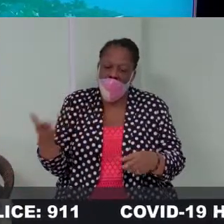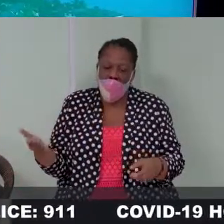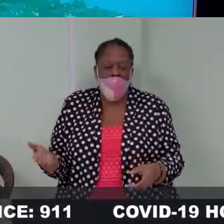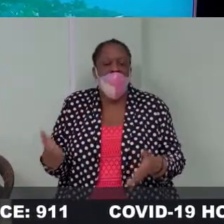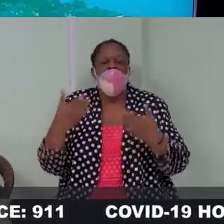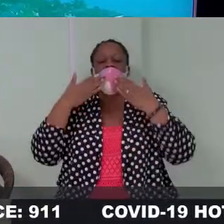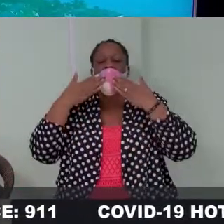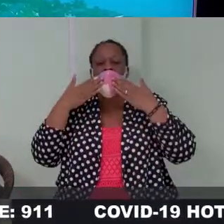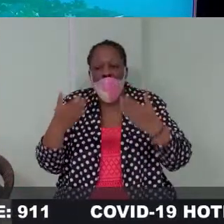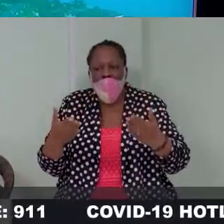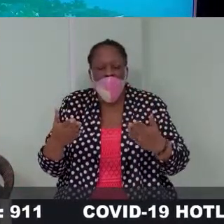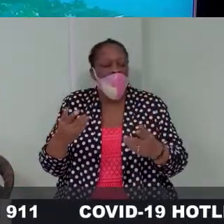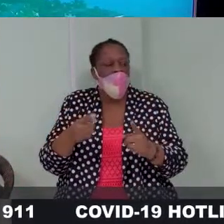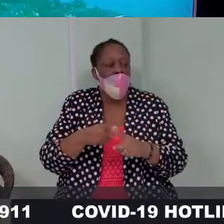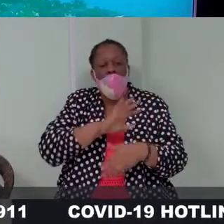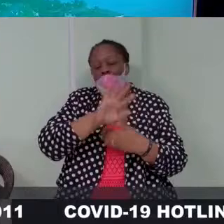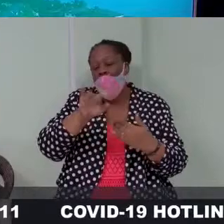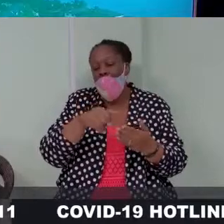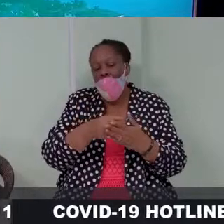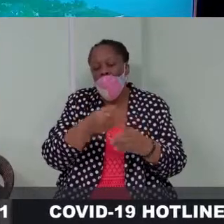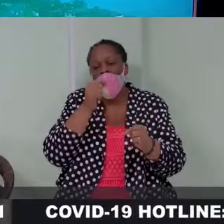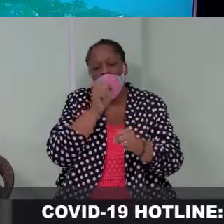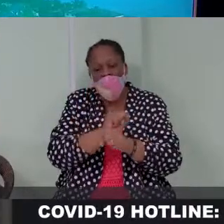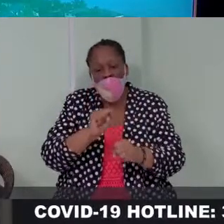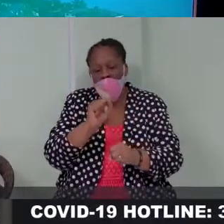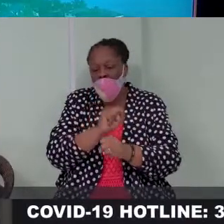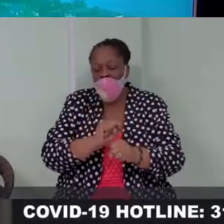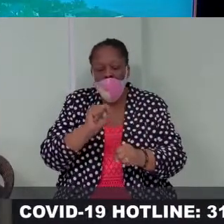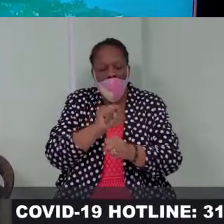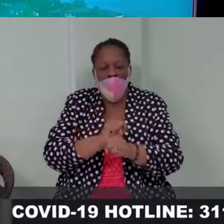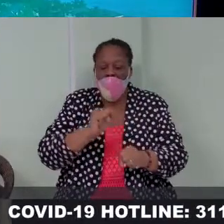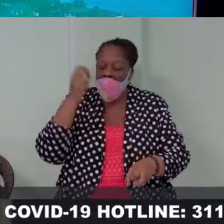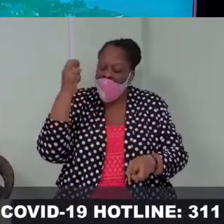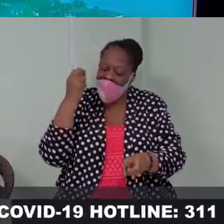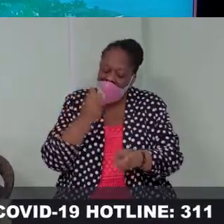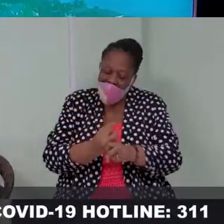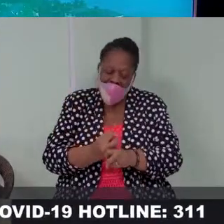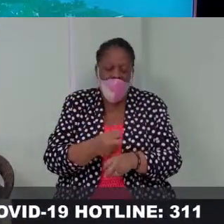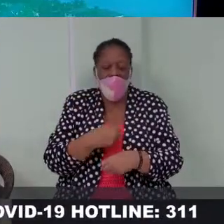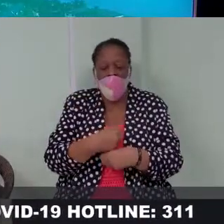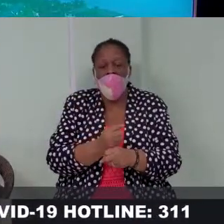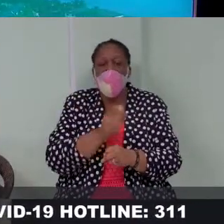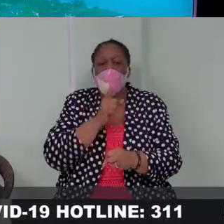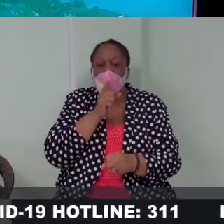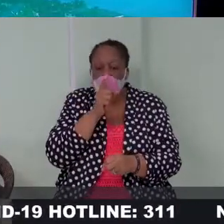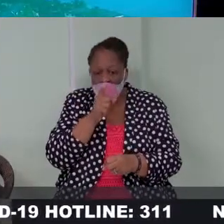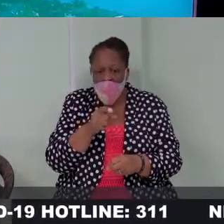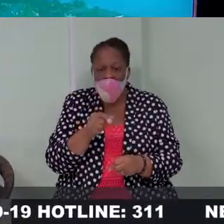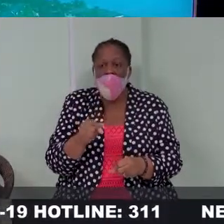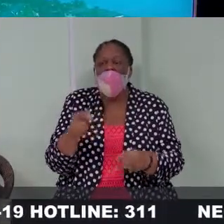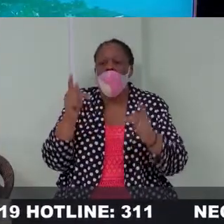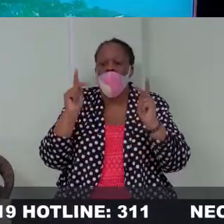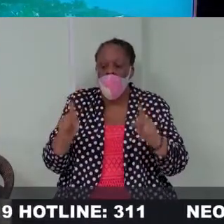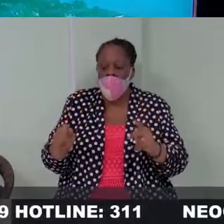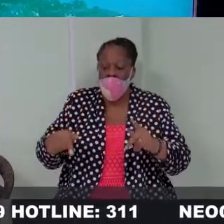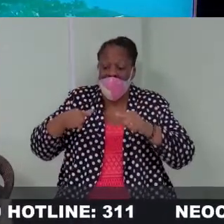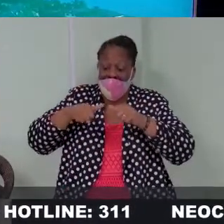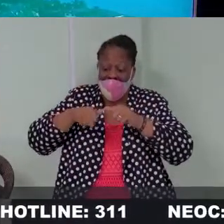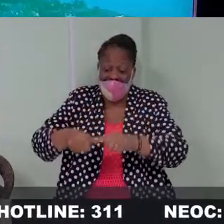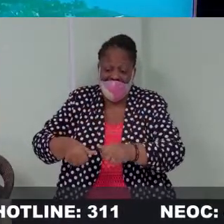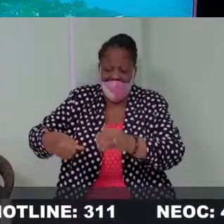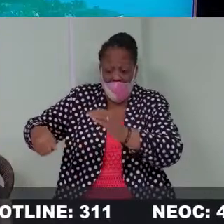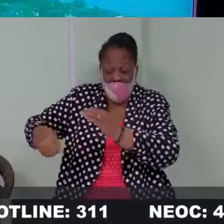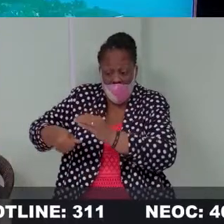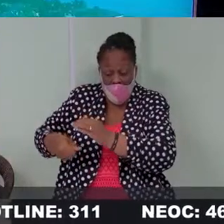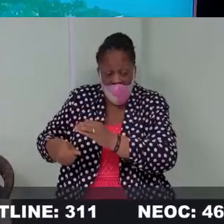entry clerks who are working here at NEMA, looking at all the information coming in with